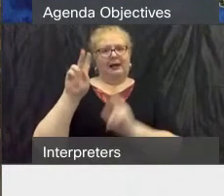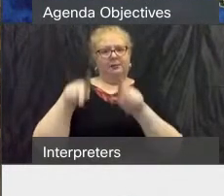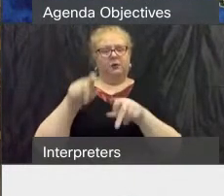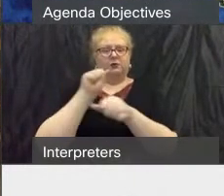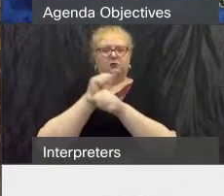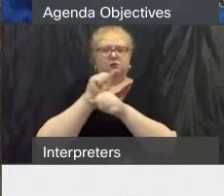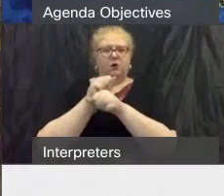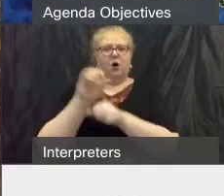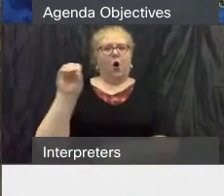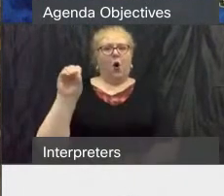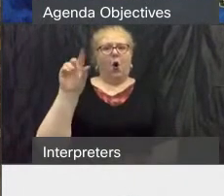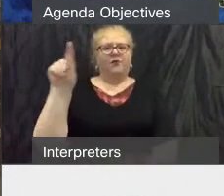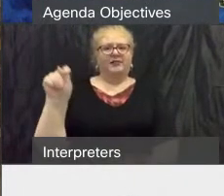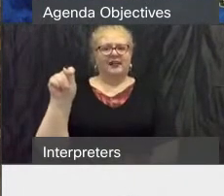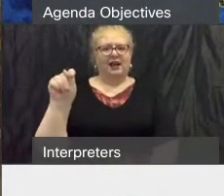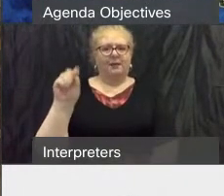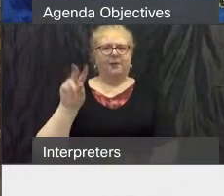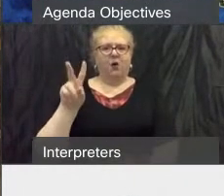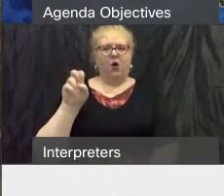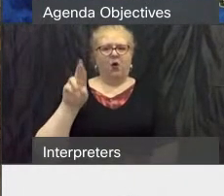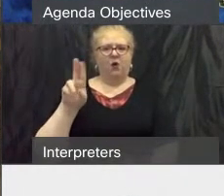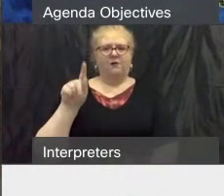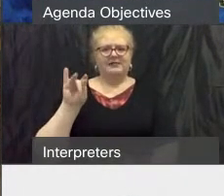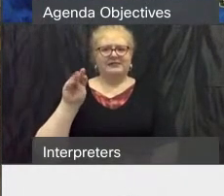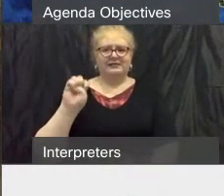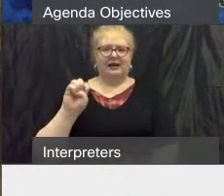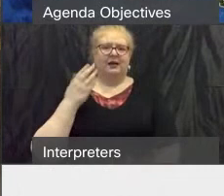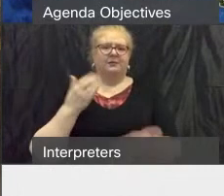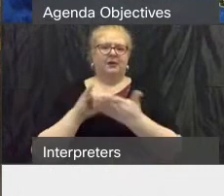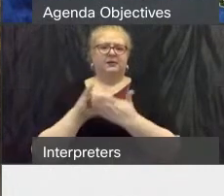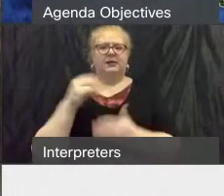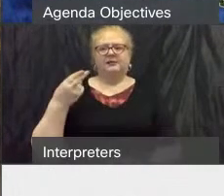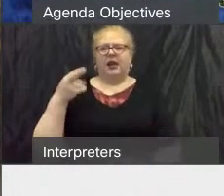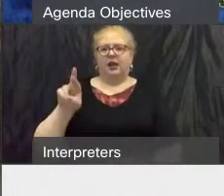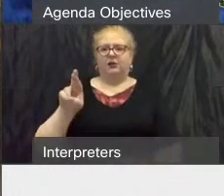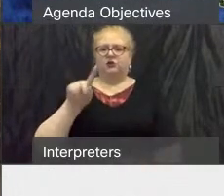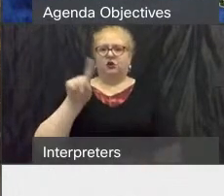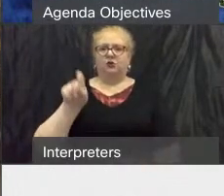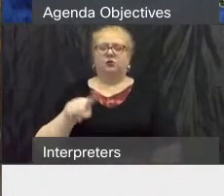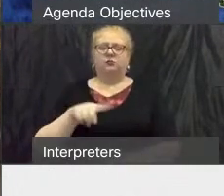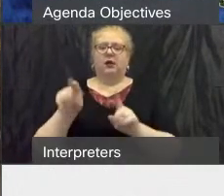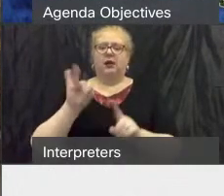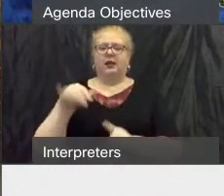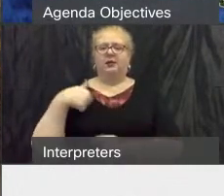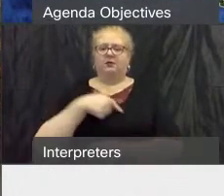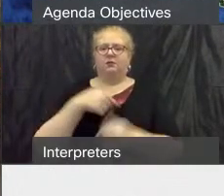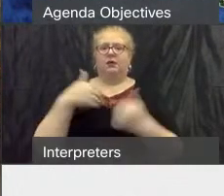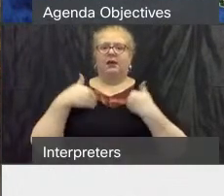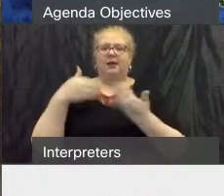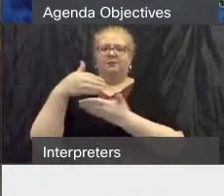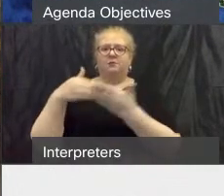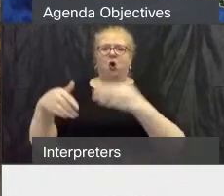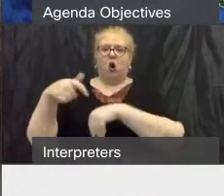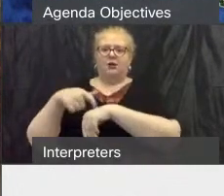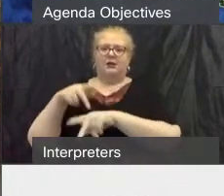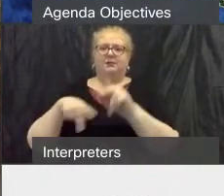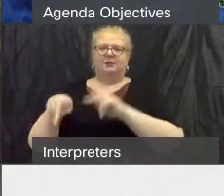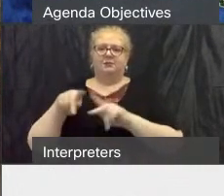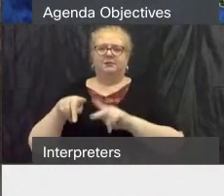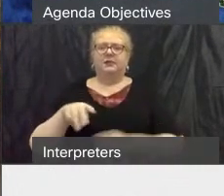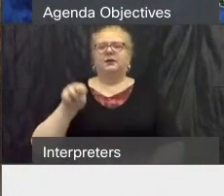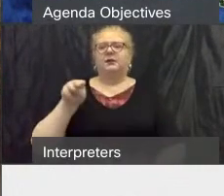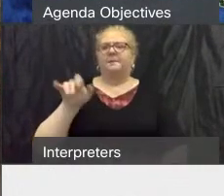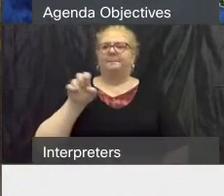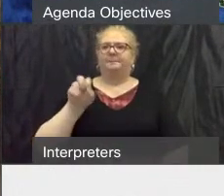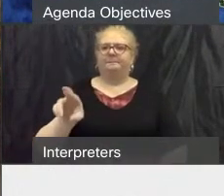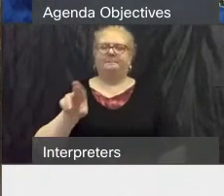And maybe that's an HR question, but it seems to me if we've got part-time people, that's a question that's been asked. I would answer that question.